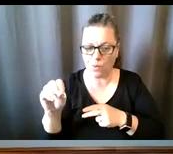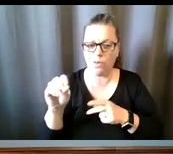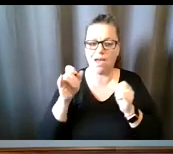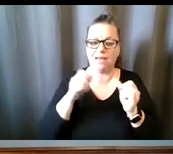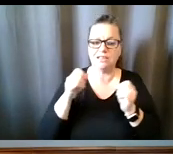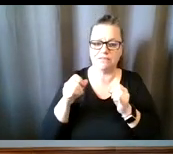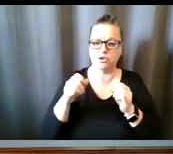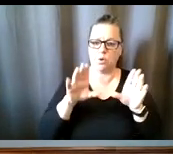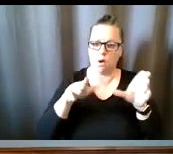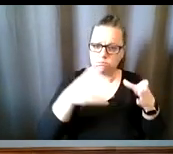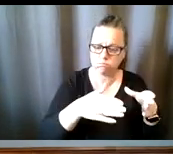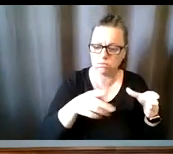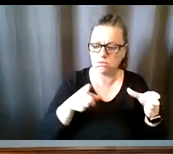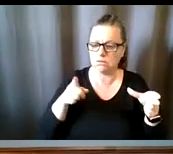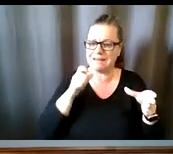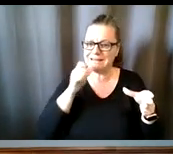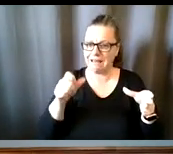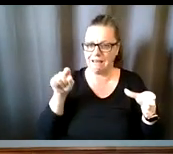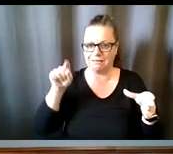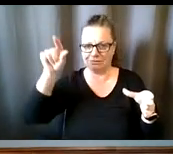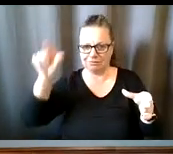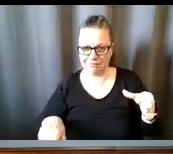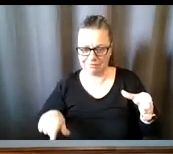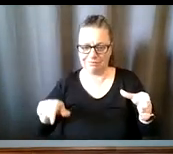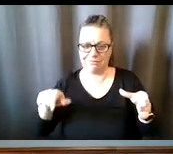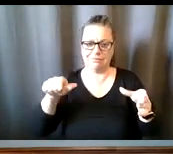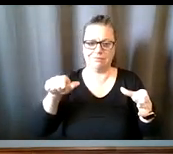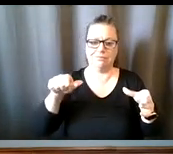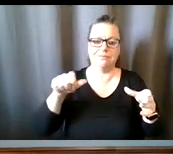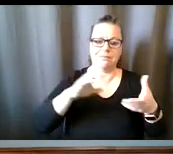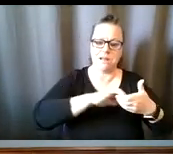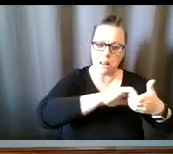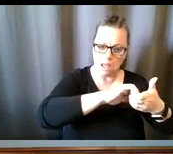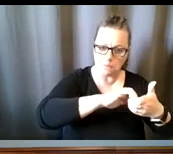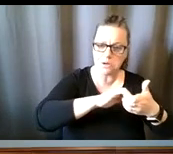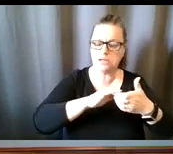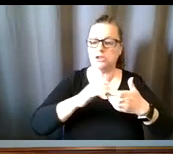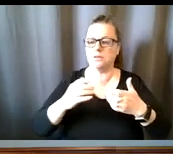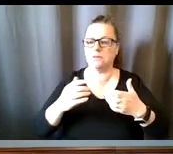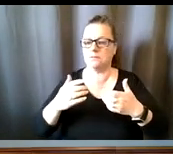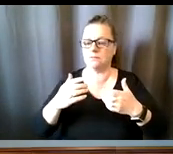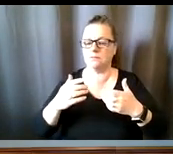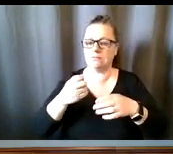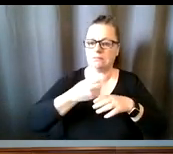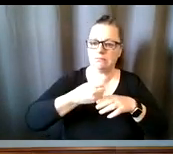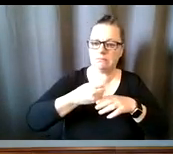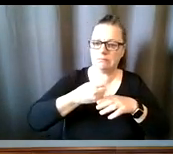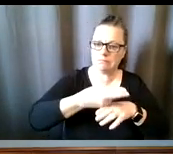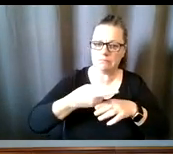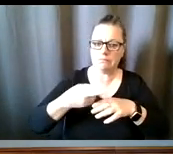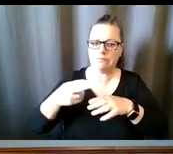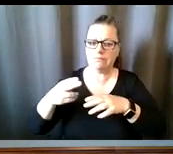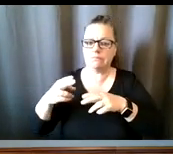tools, and the working software over the comprehensive documentation, customer collaboration over contract negotiation, and being responsive to